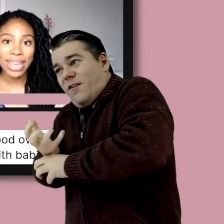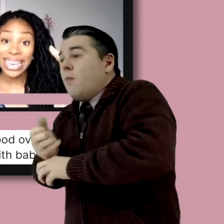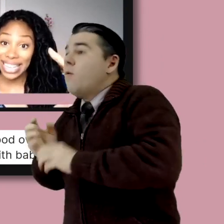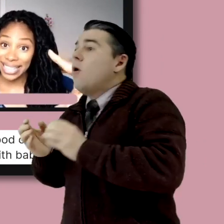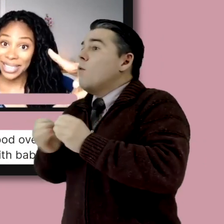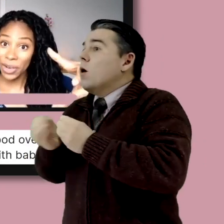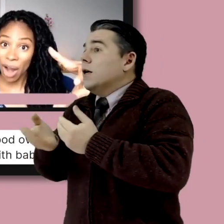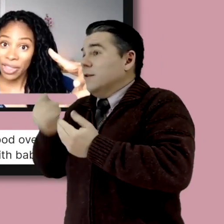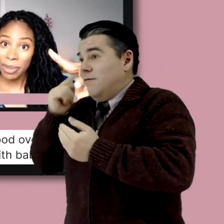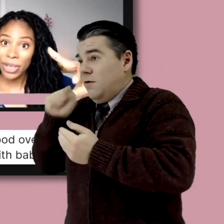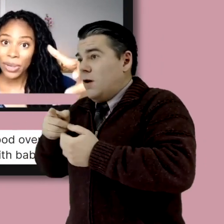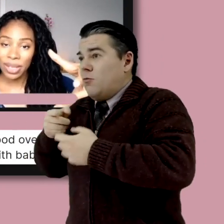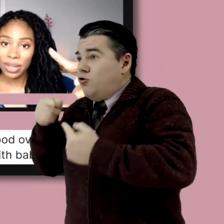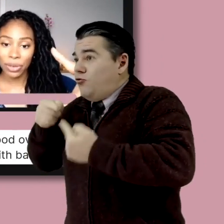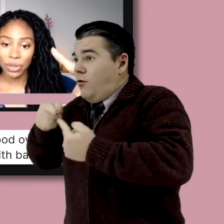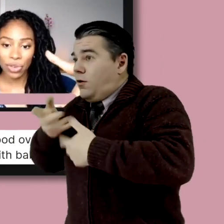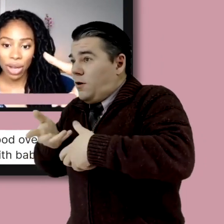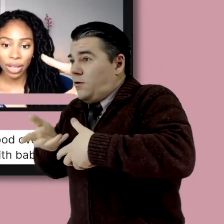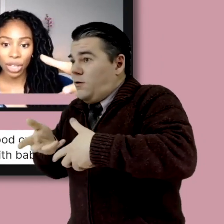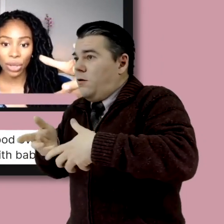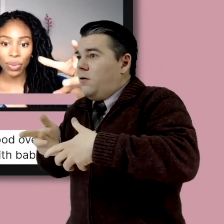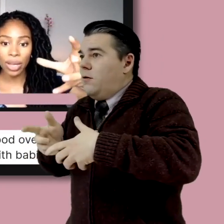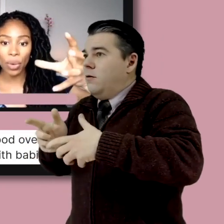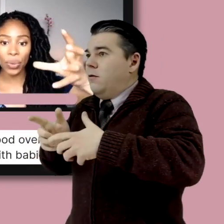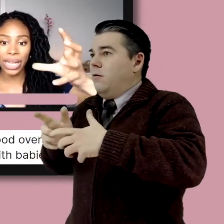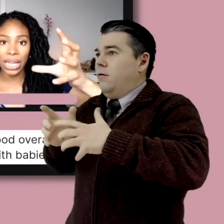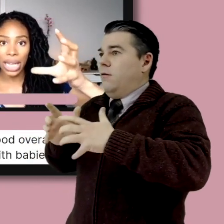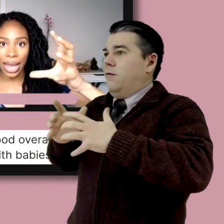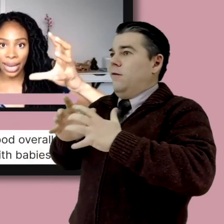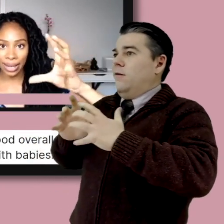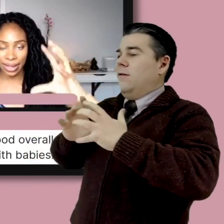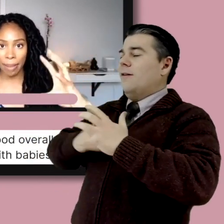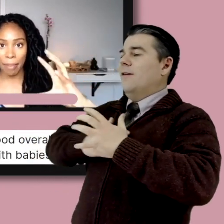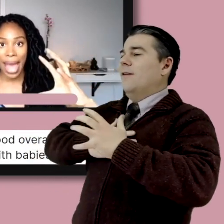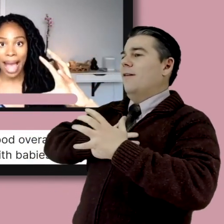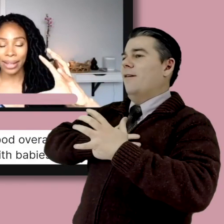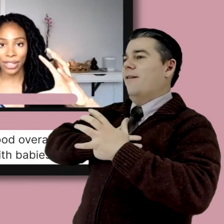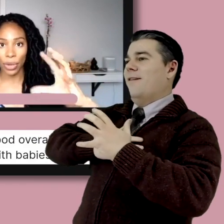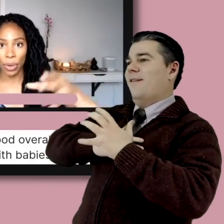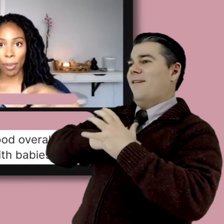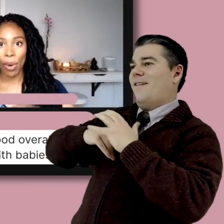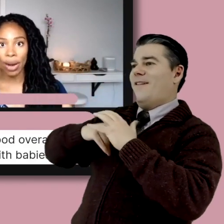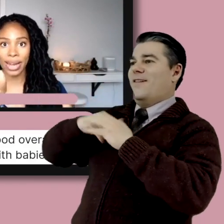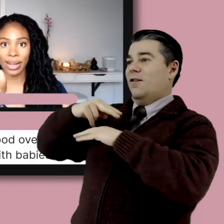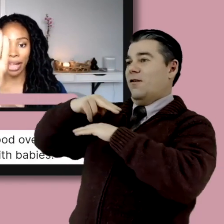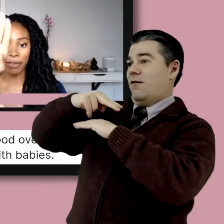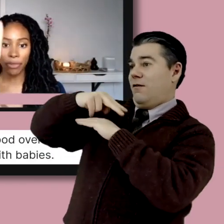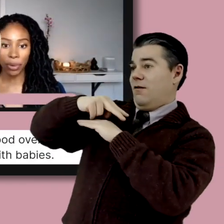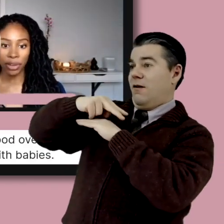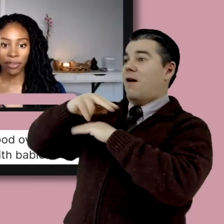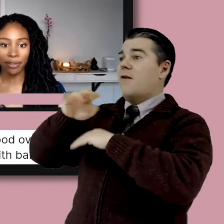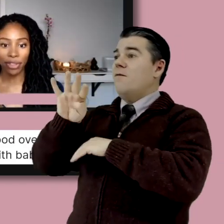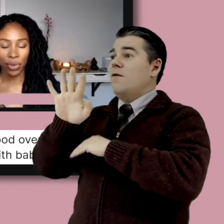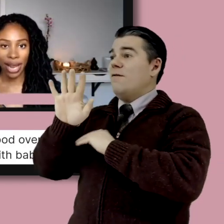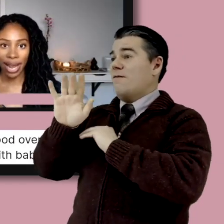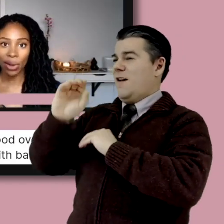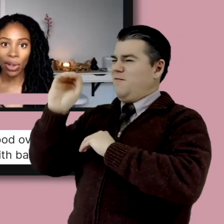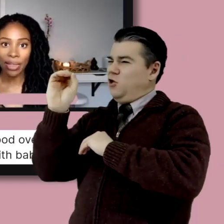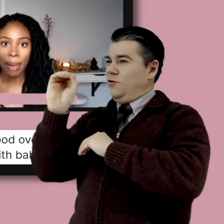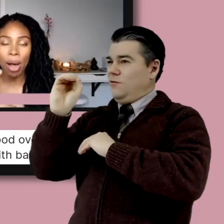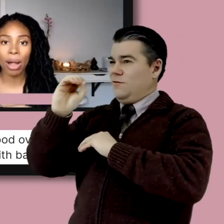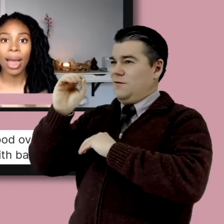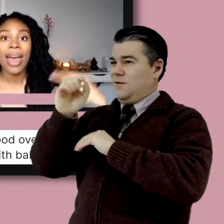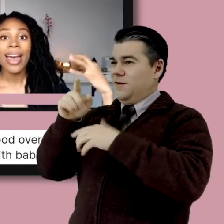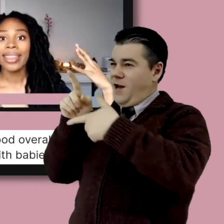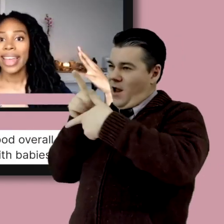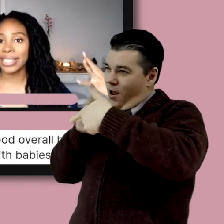want to make it easier on them and you see that they're struggling, you can recline them back. So they're more in a like 45-degree angle on